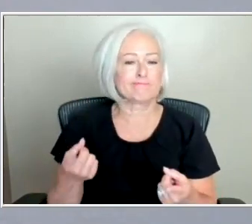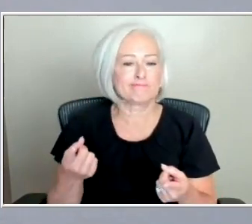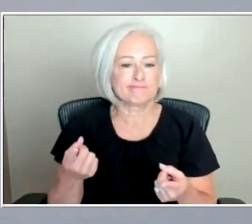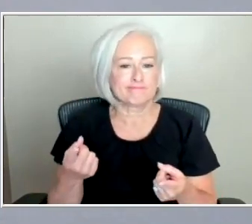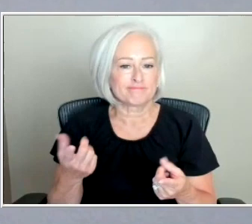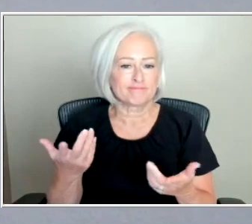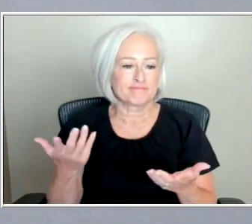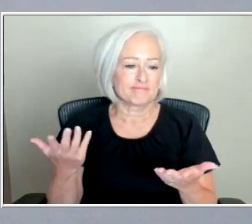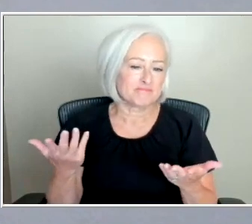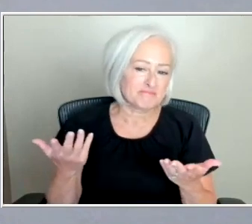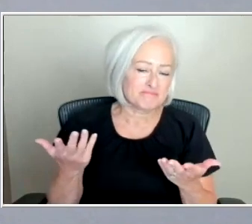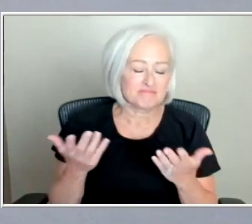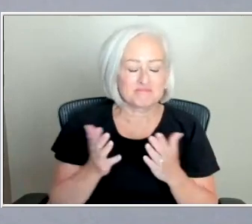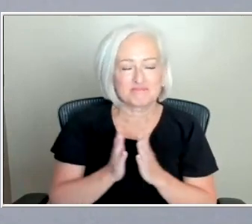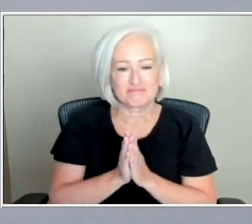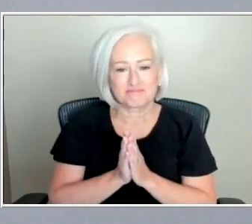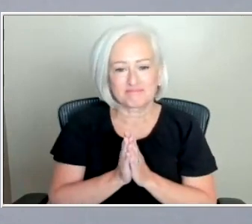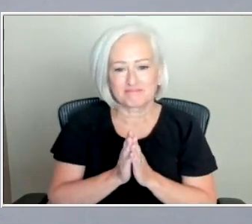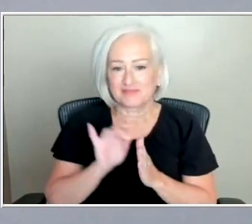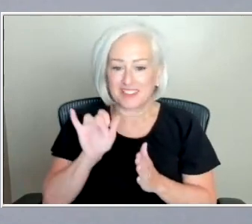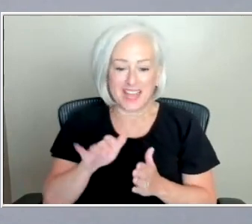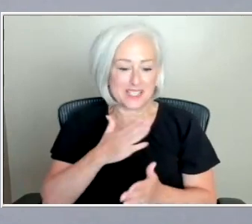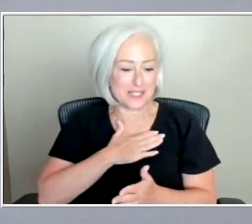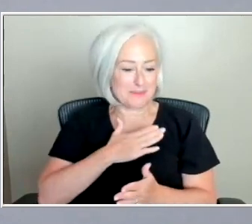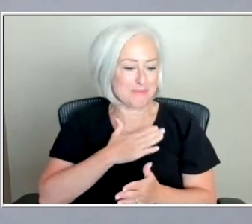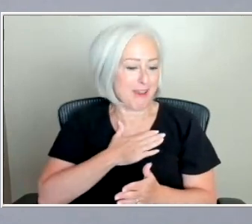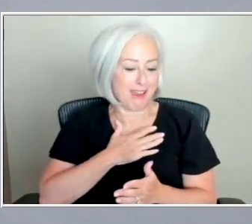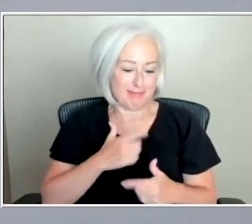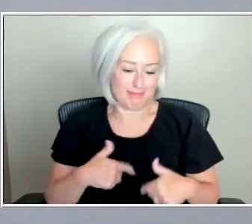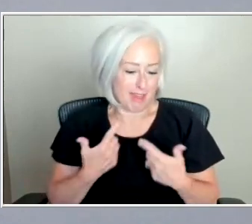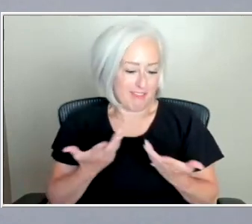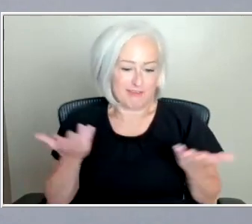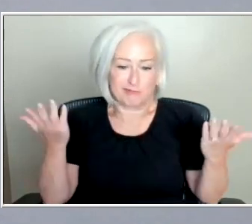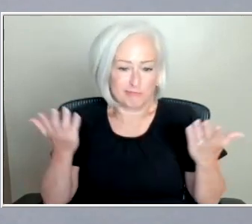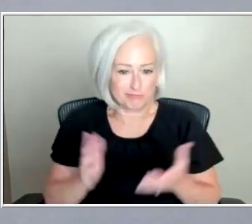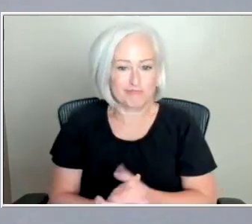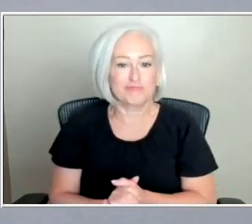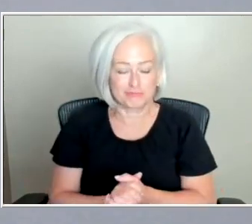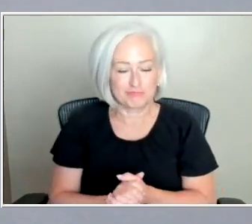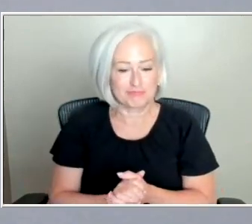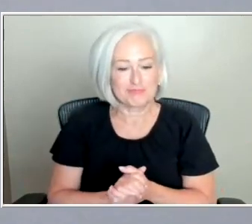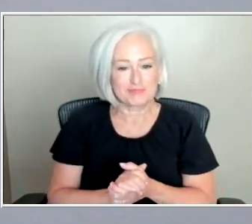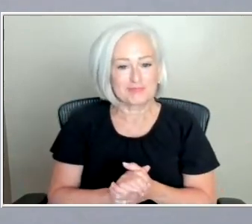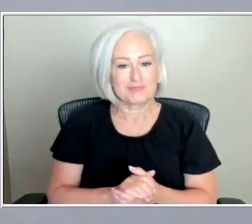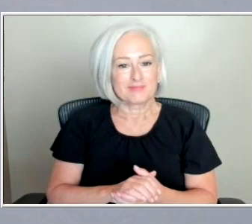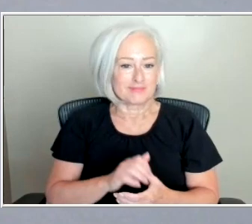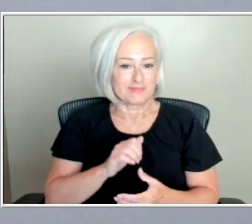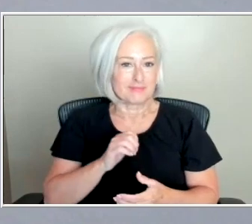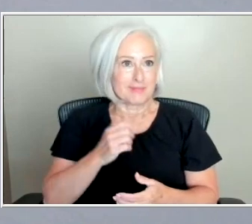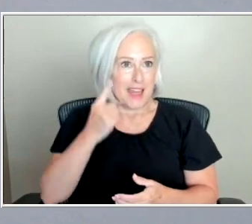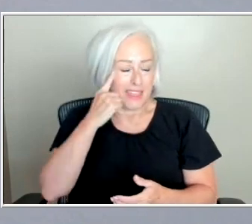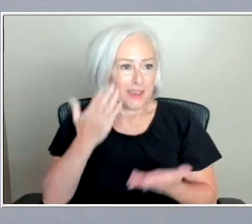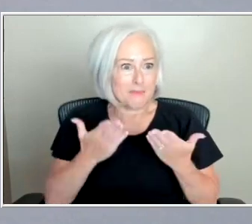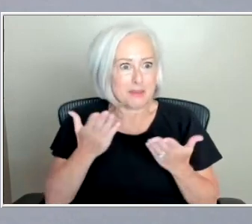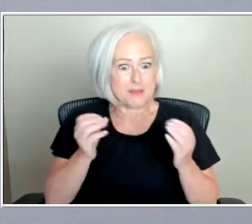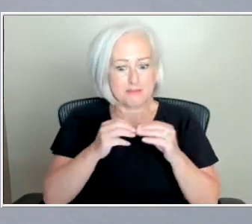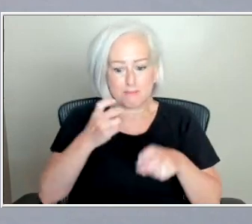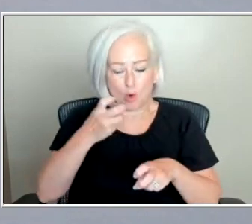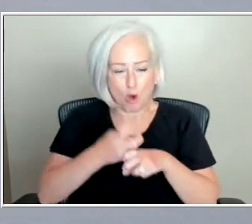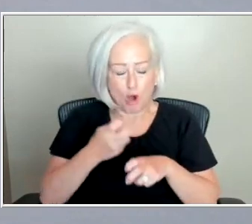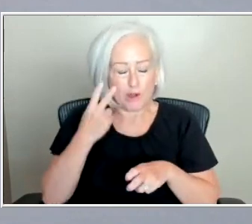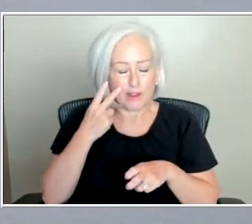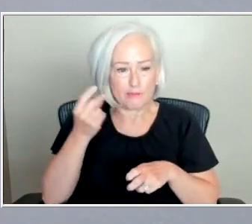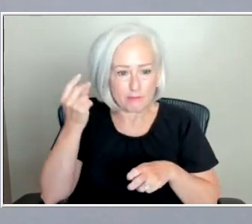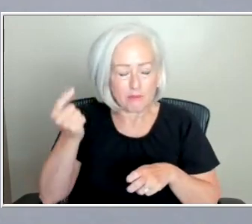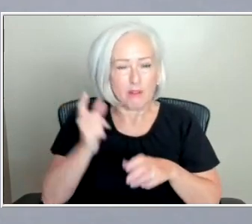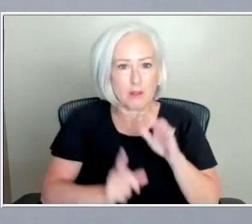to where that is just my reality. Whereas I think it would be harder if this was something that suddenly